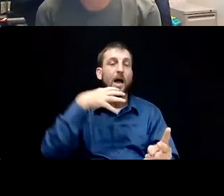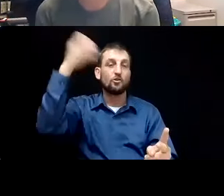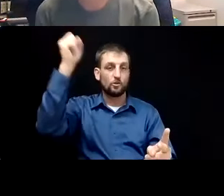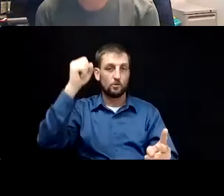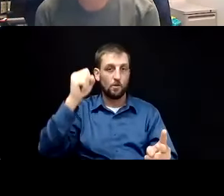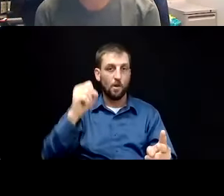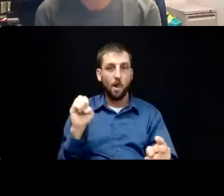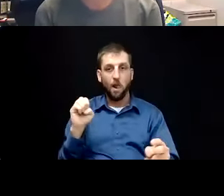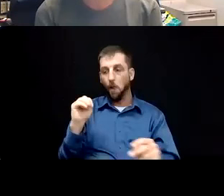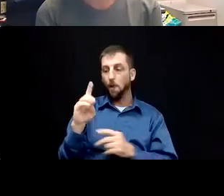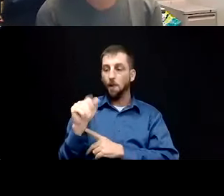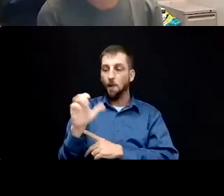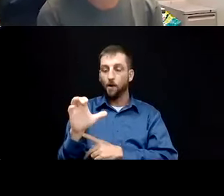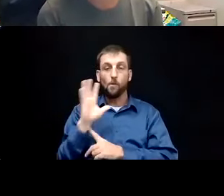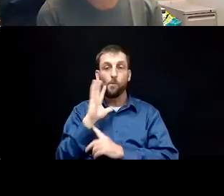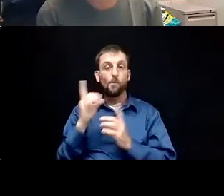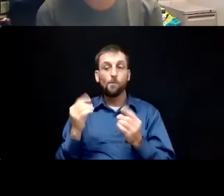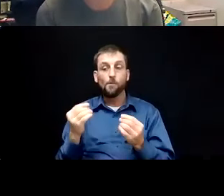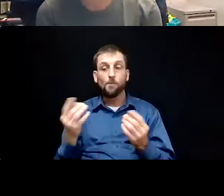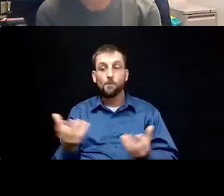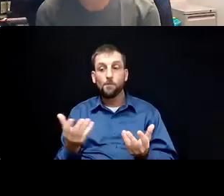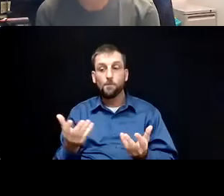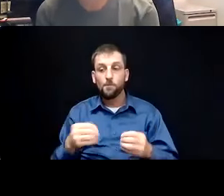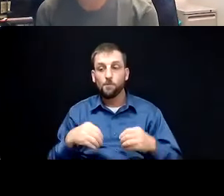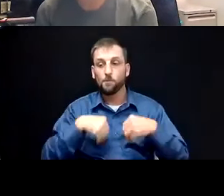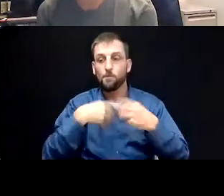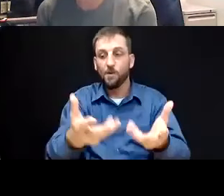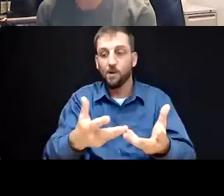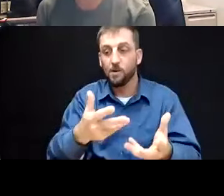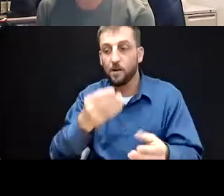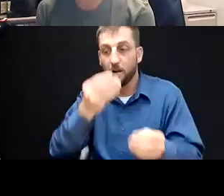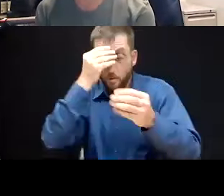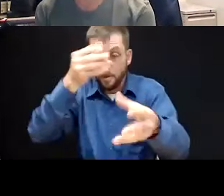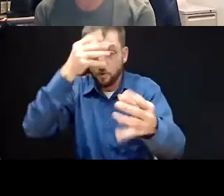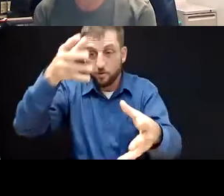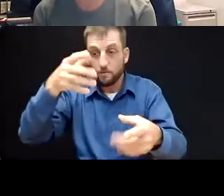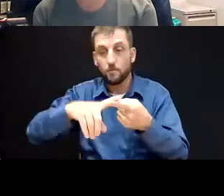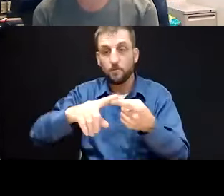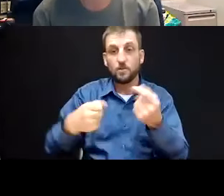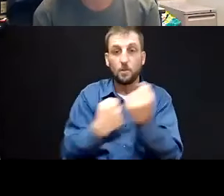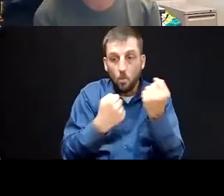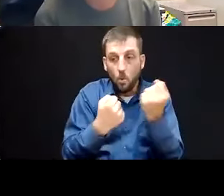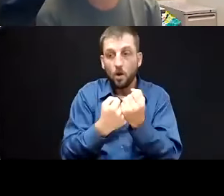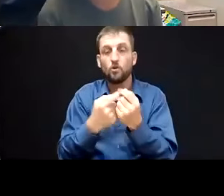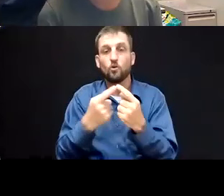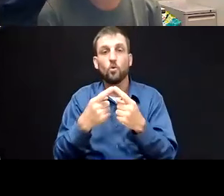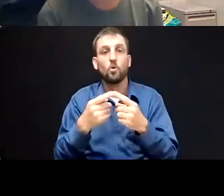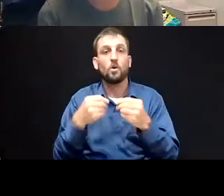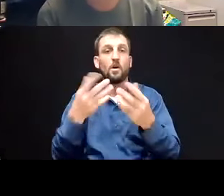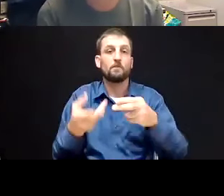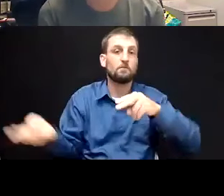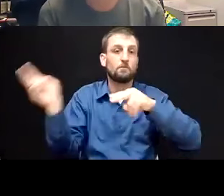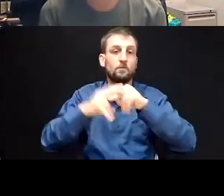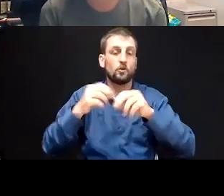will provide information and support to strengthen and expand emergency management efforts